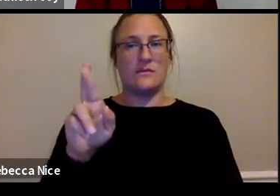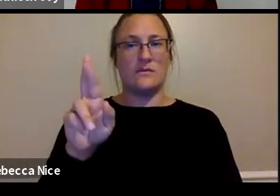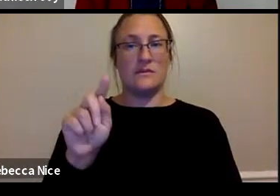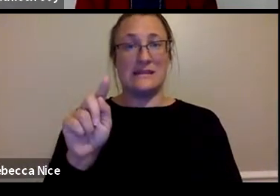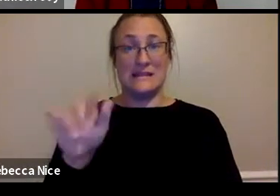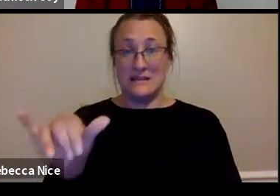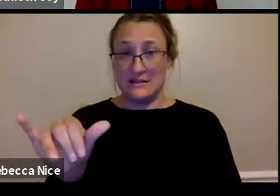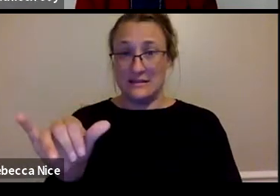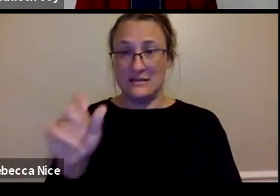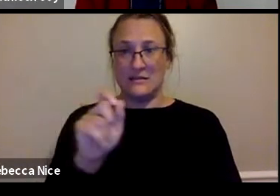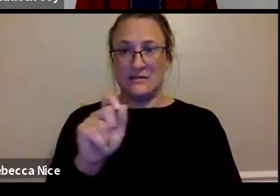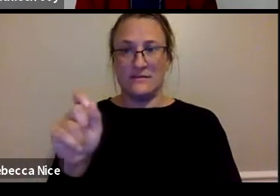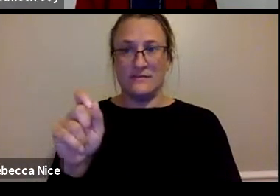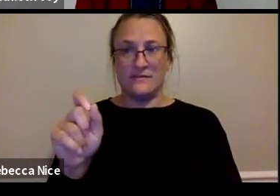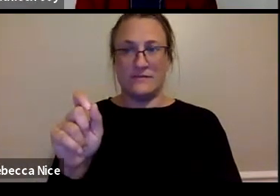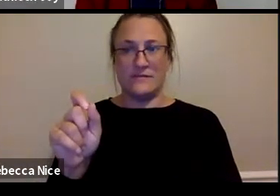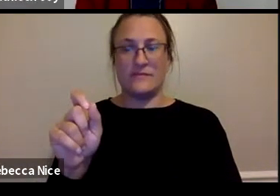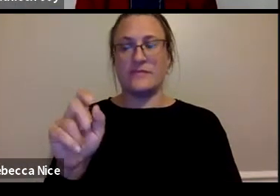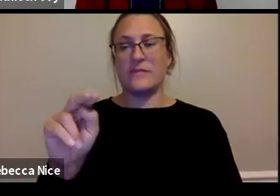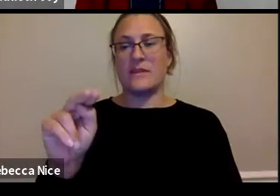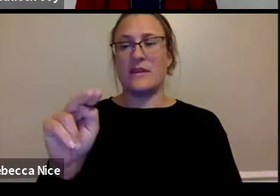O''DOHERTY hyphen Naranjo,